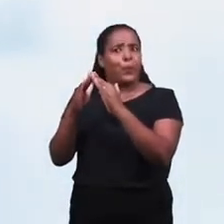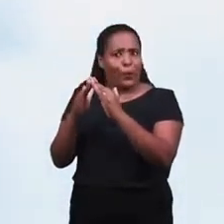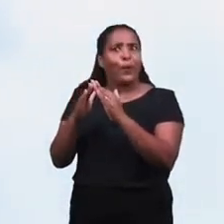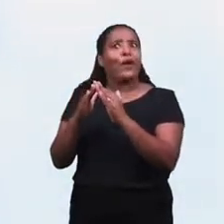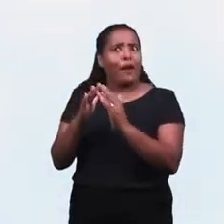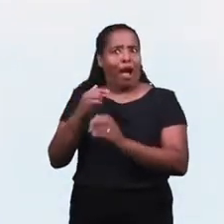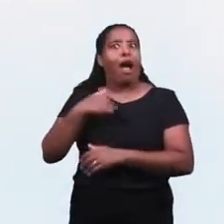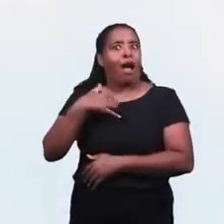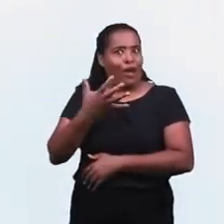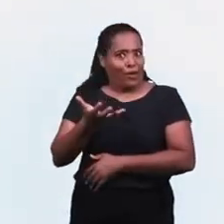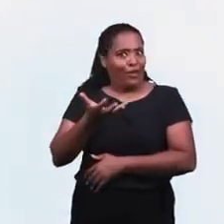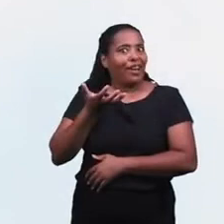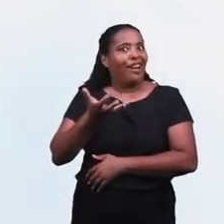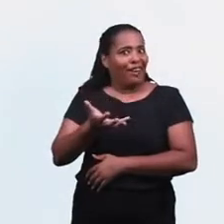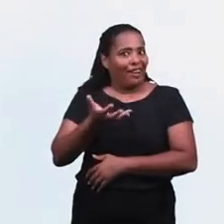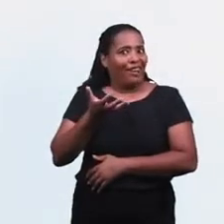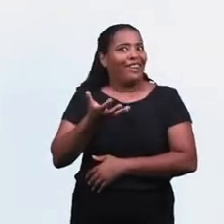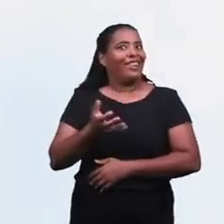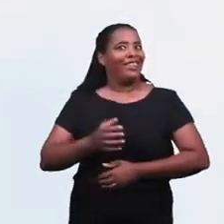Jesus.